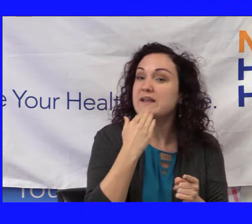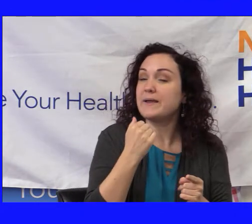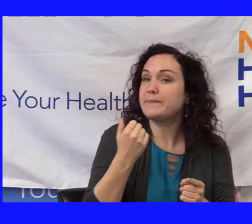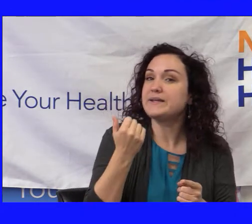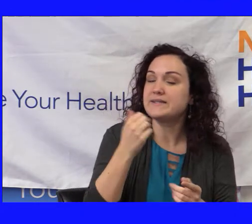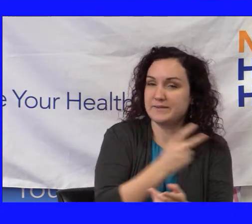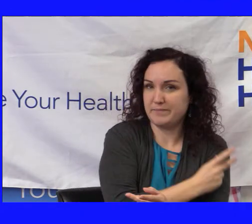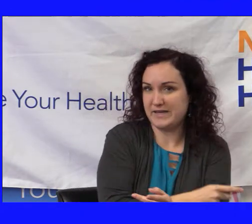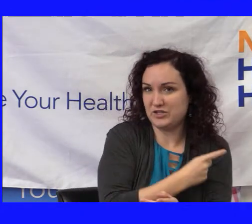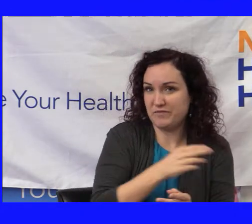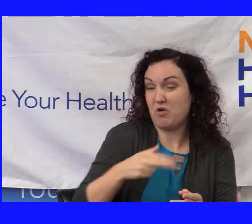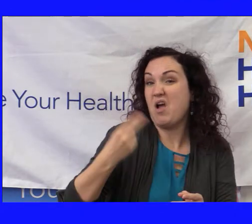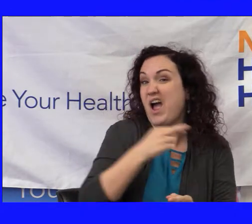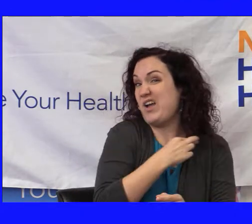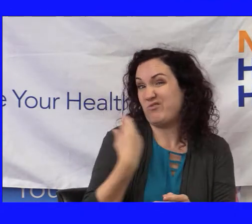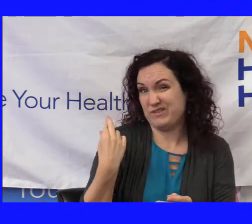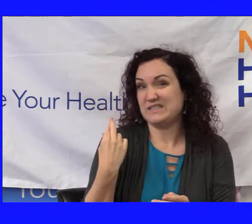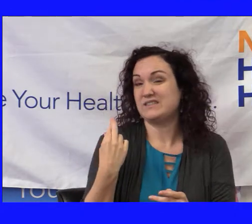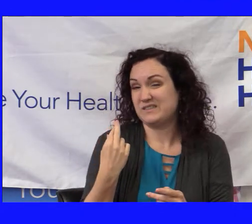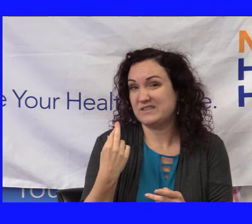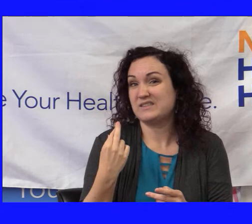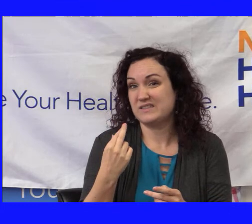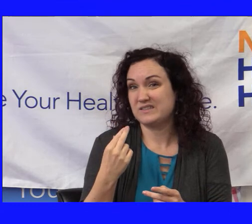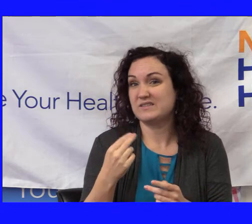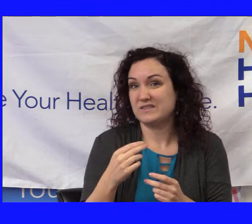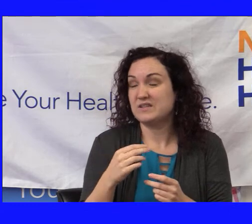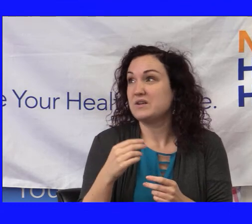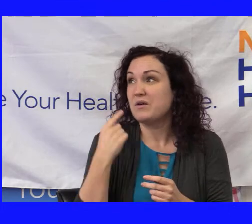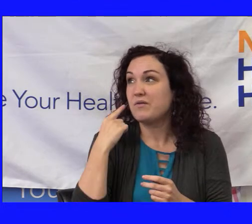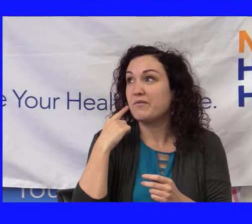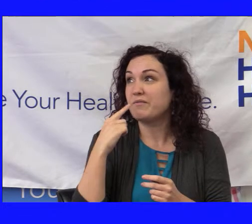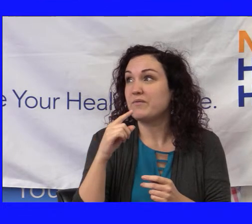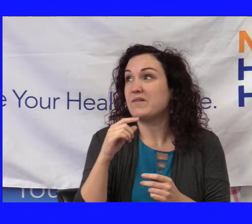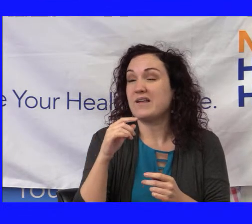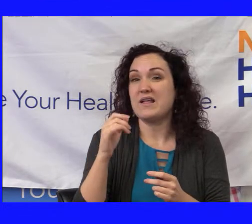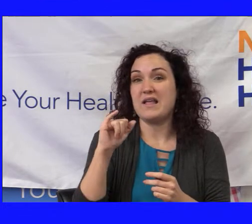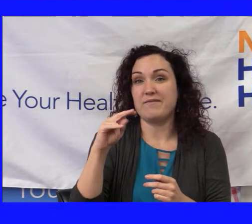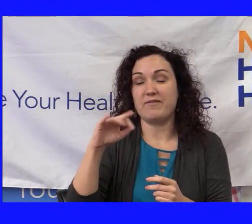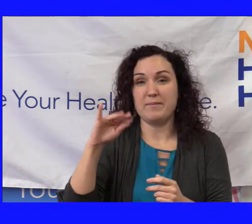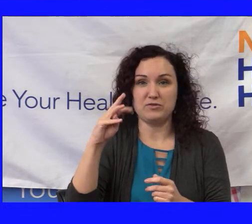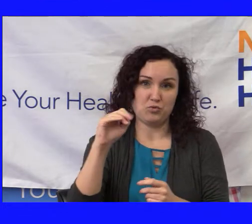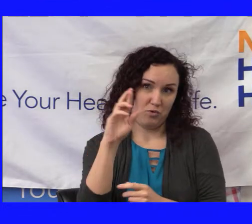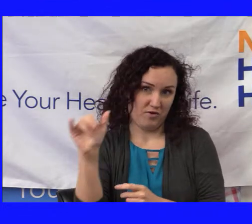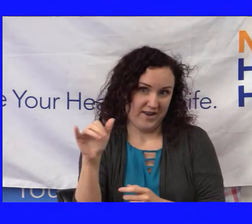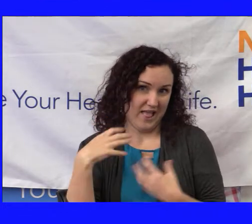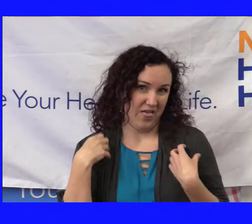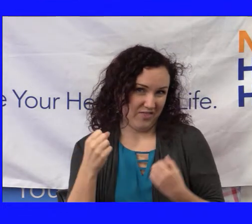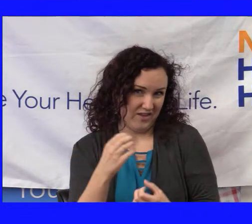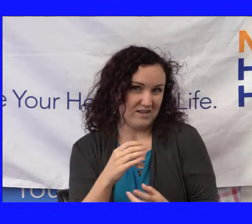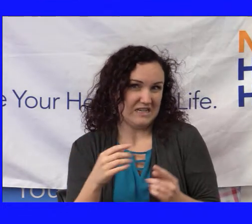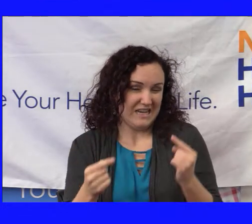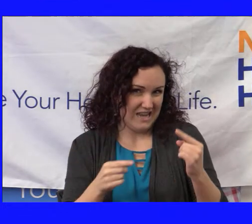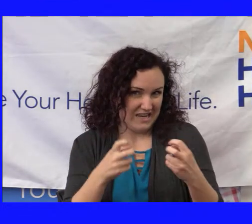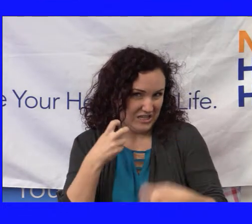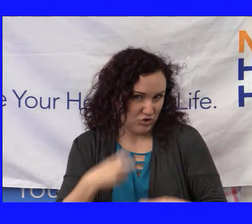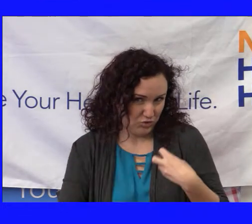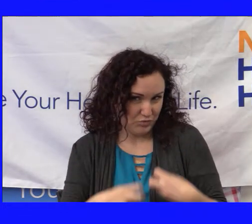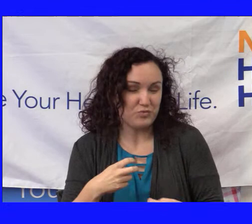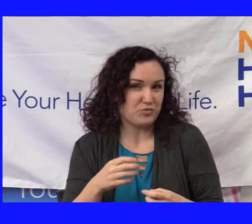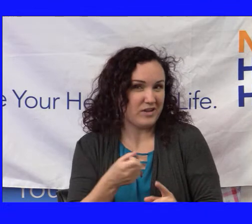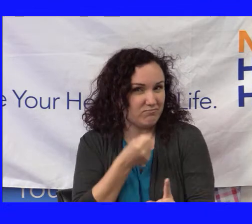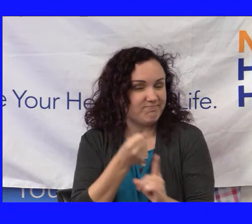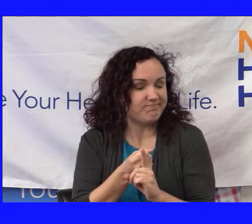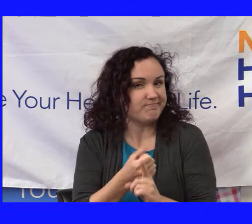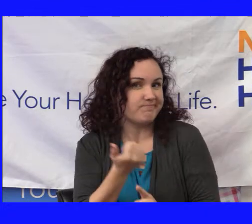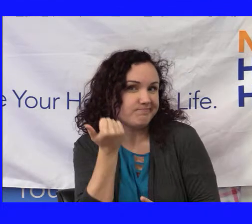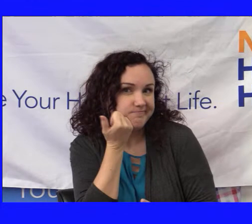for inflammatory oral health conditions, and the inflammatory oral health conditions affect the diabetes. And we're working with women's health clinics to